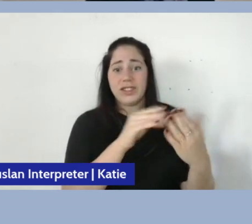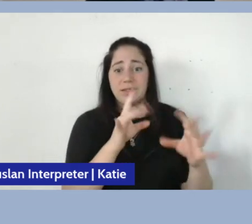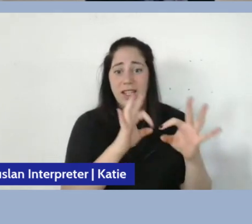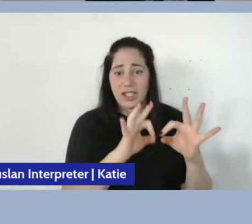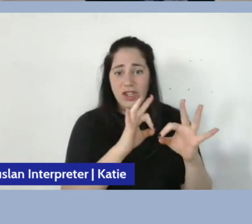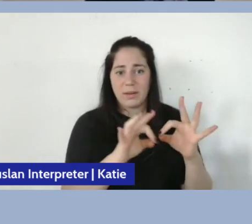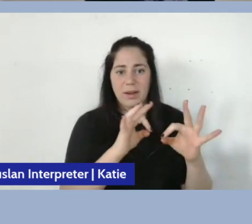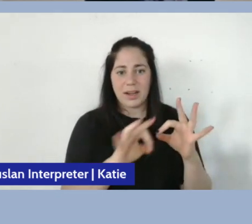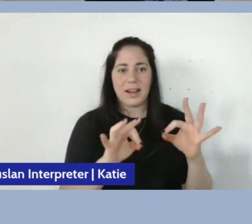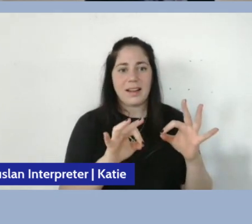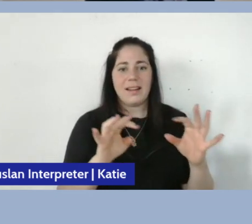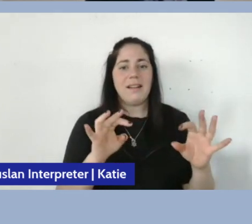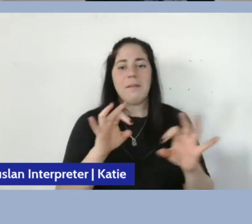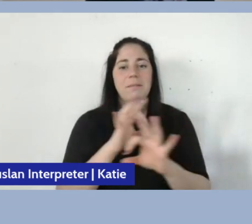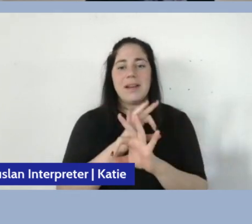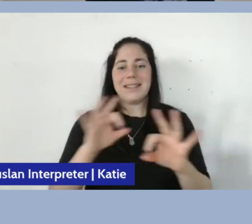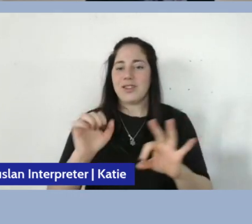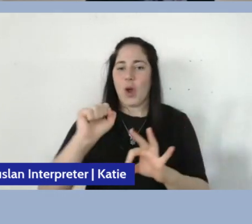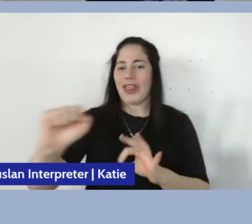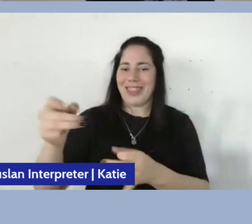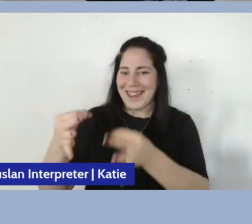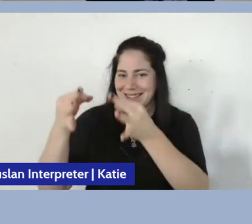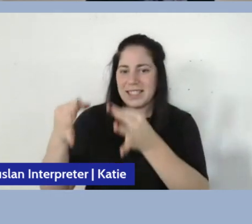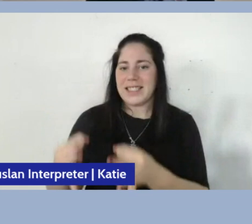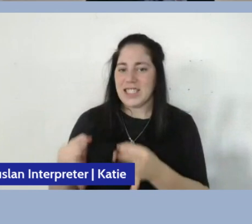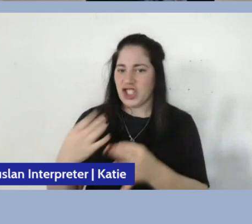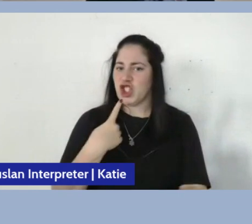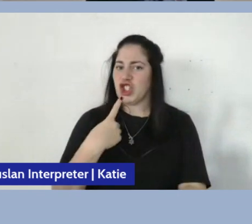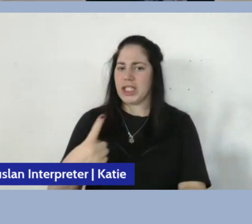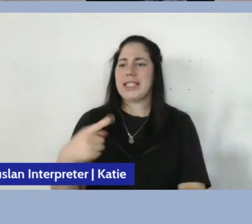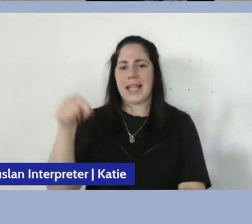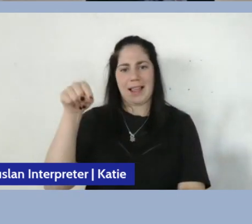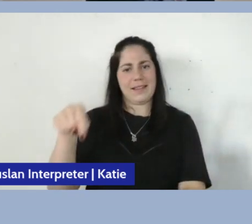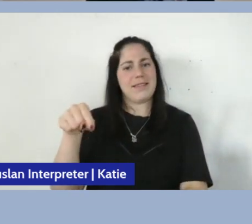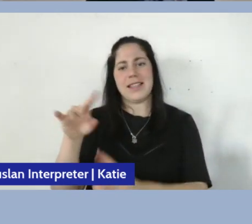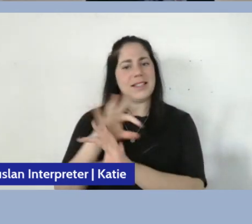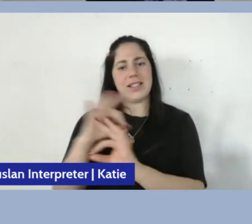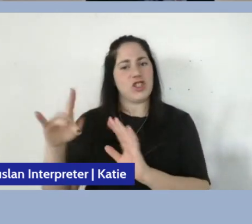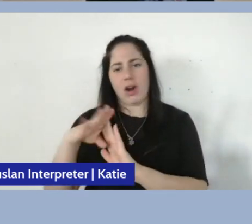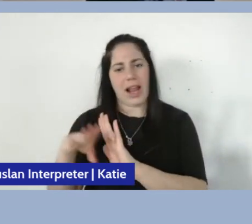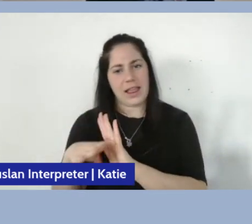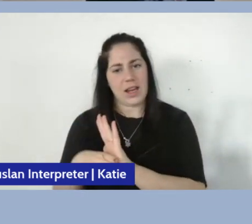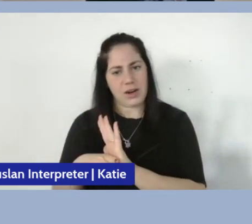to declare this unethical. That's a call that can be made by the clinician only.